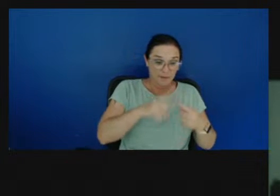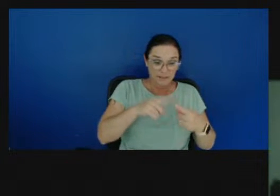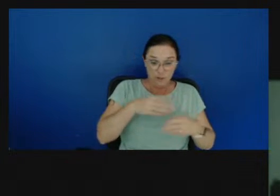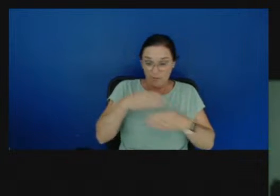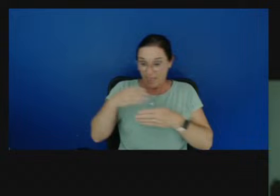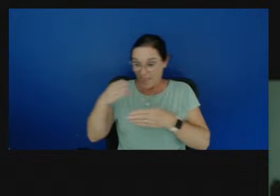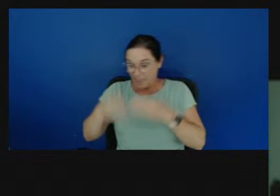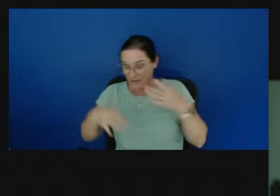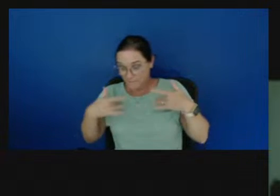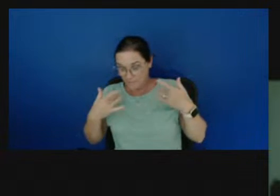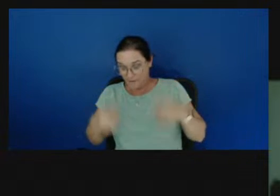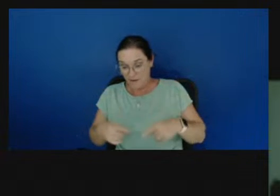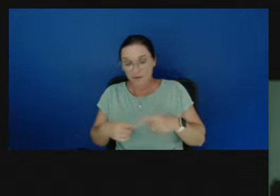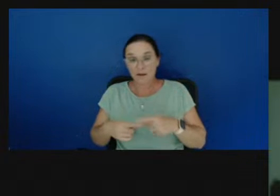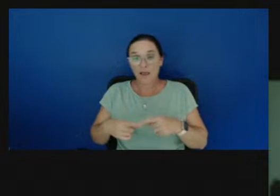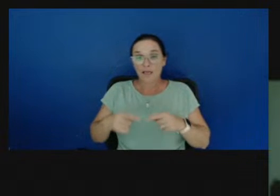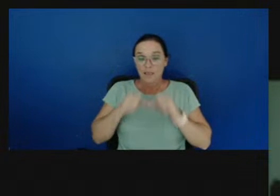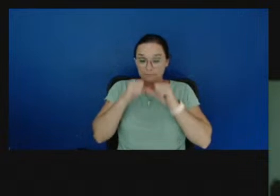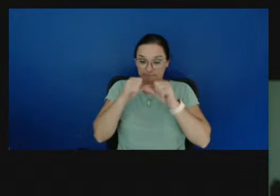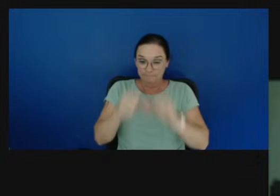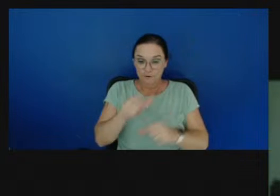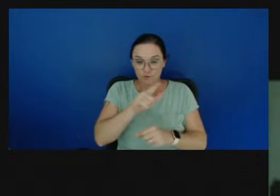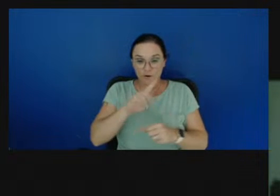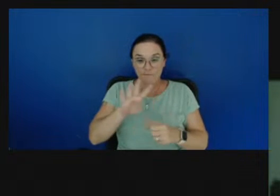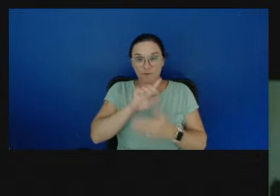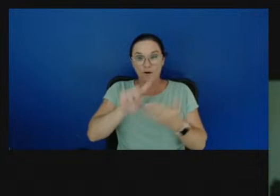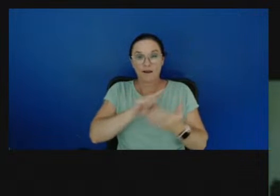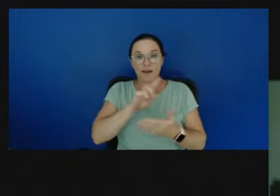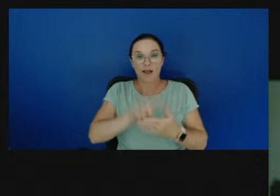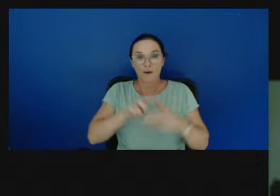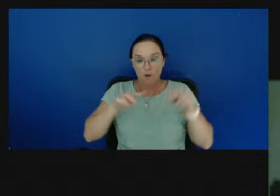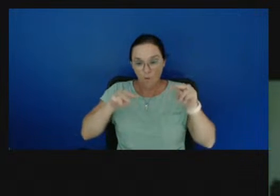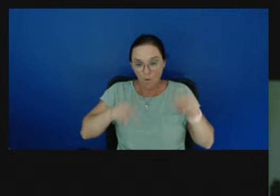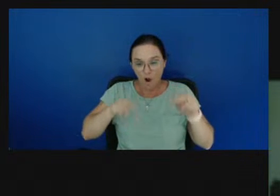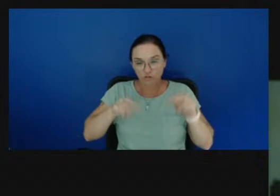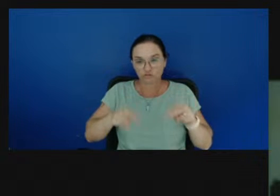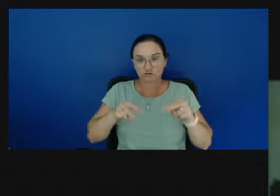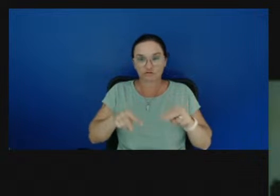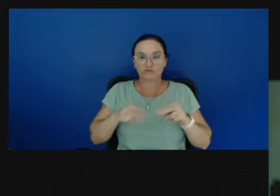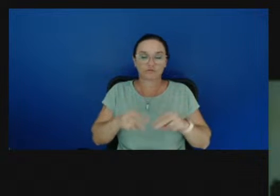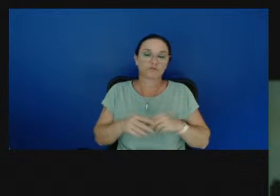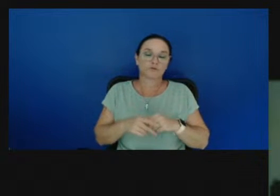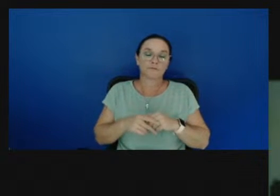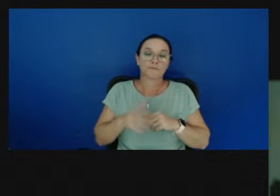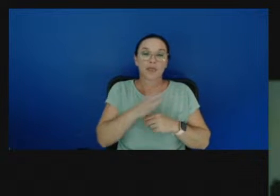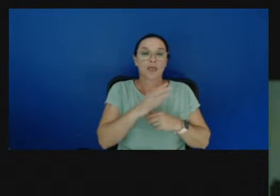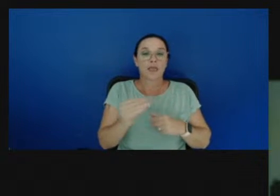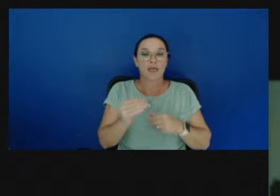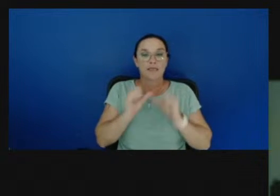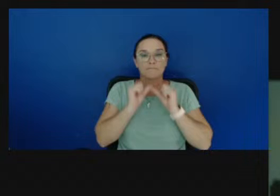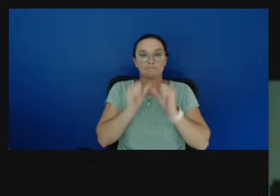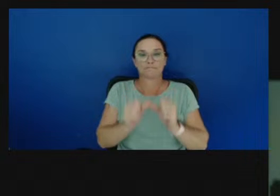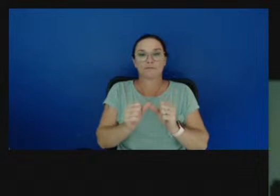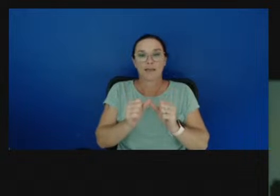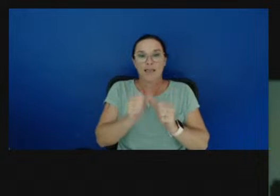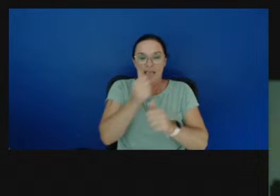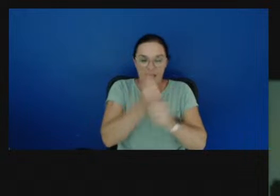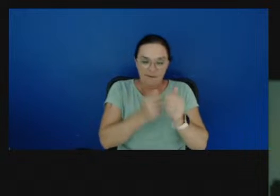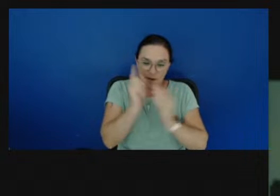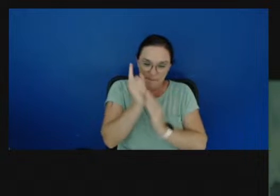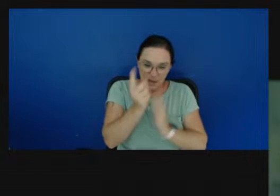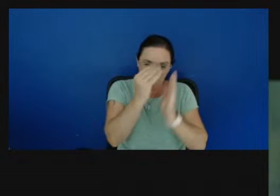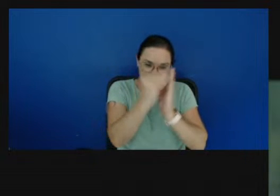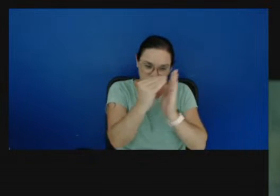volunteer observers maintained a 24-hour per day watch at the observatory, and they maintained a minute-by-minute record of what they